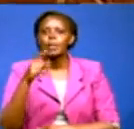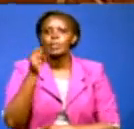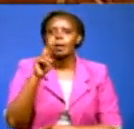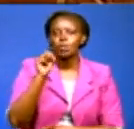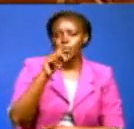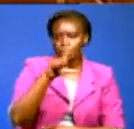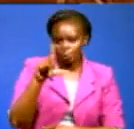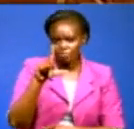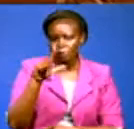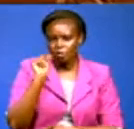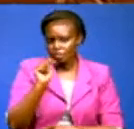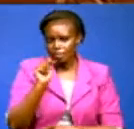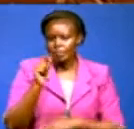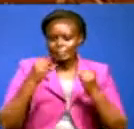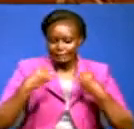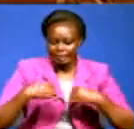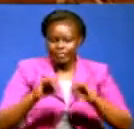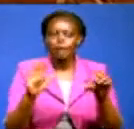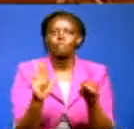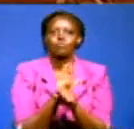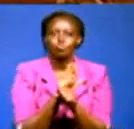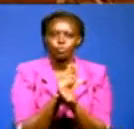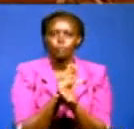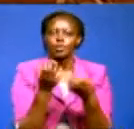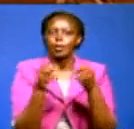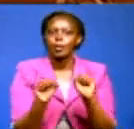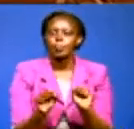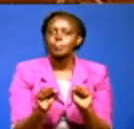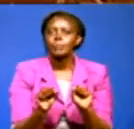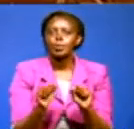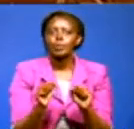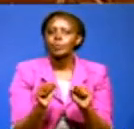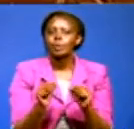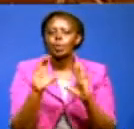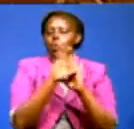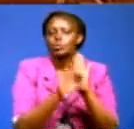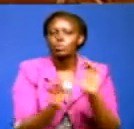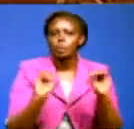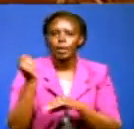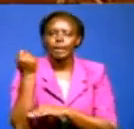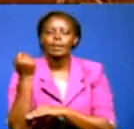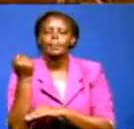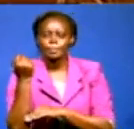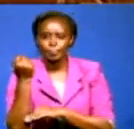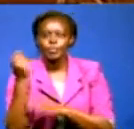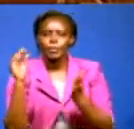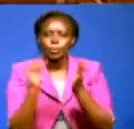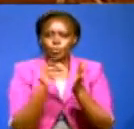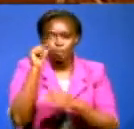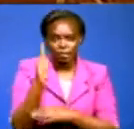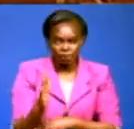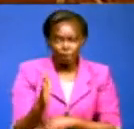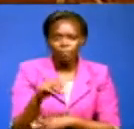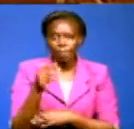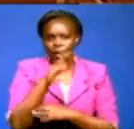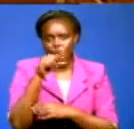formed. It's a full trial. It cannot, there's no provision in the Constitution of Kenya for putting a governor of any